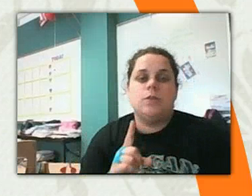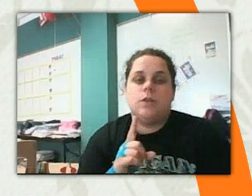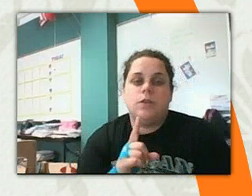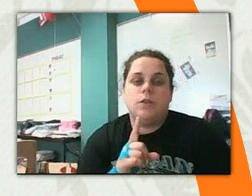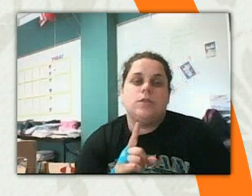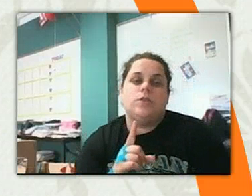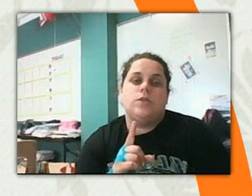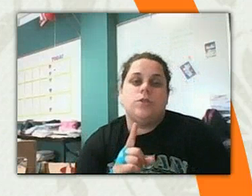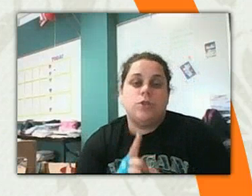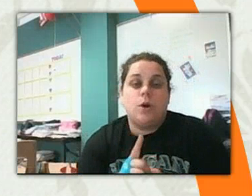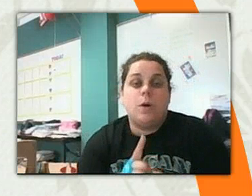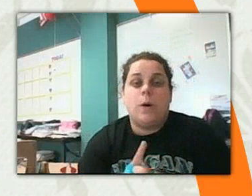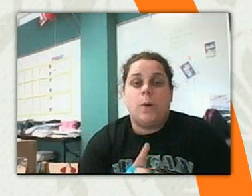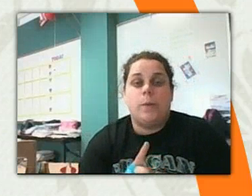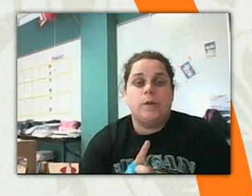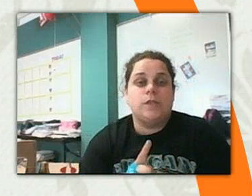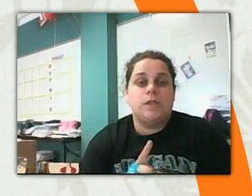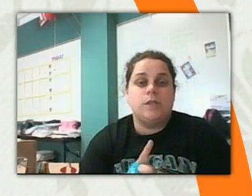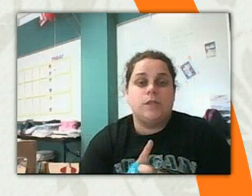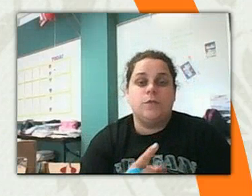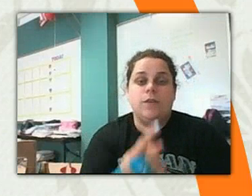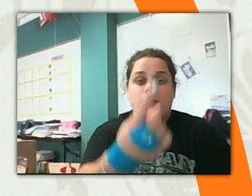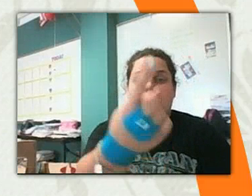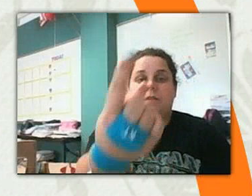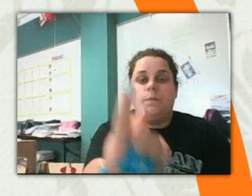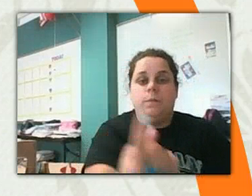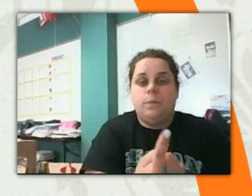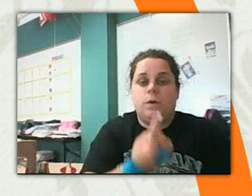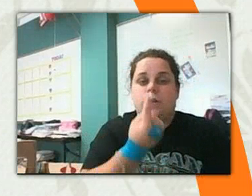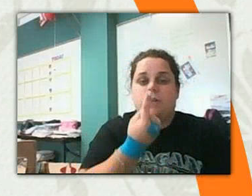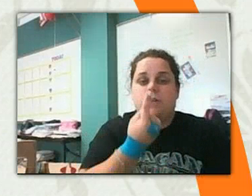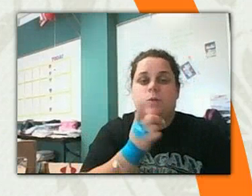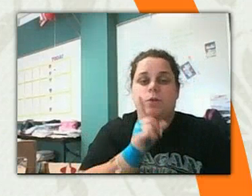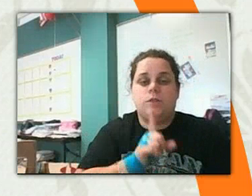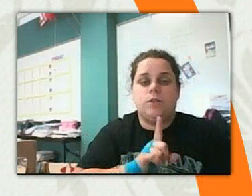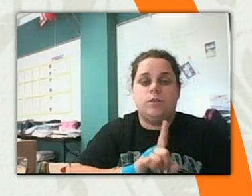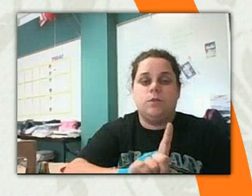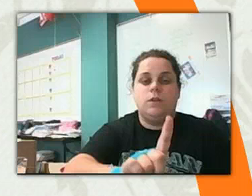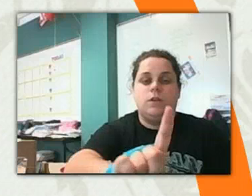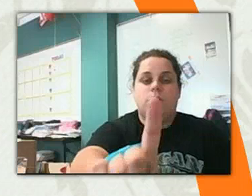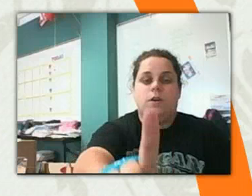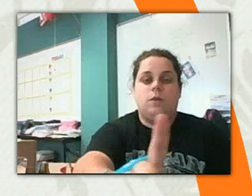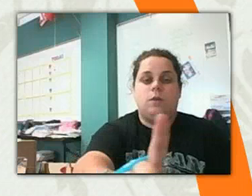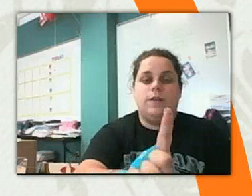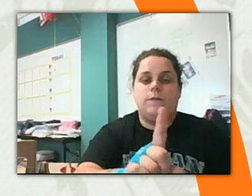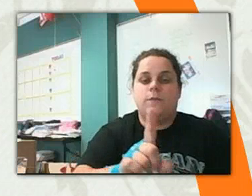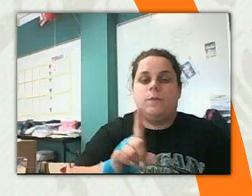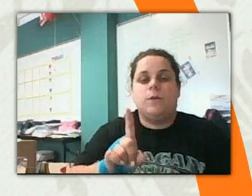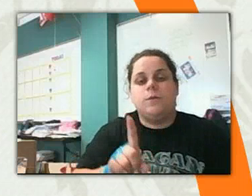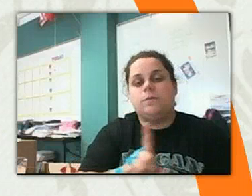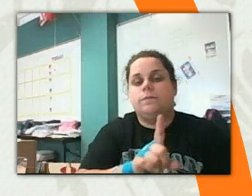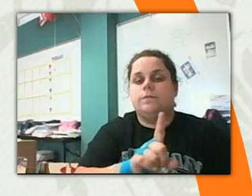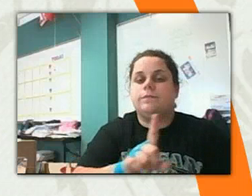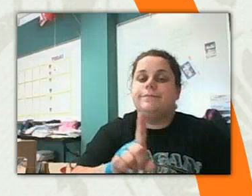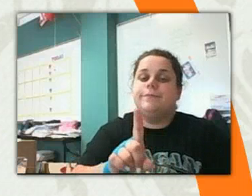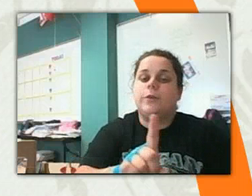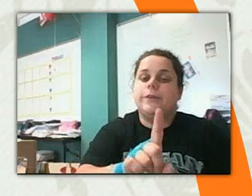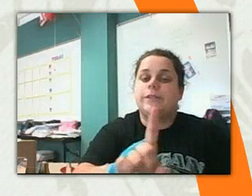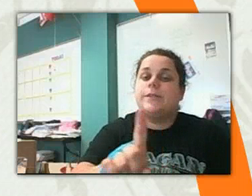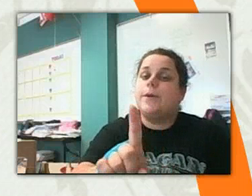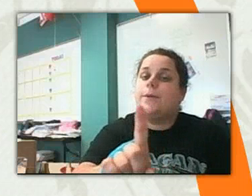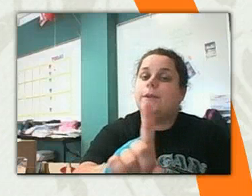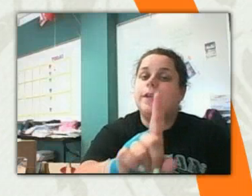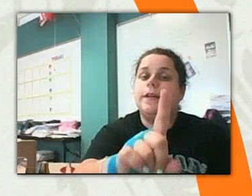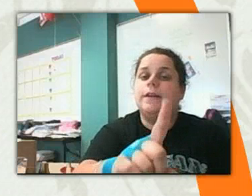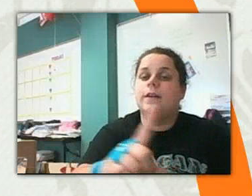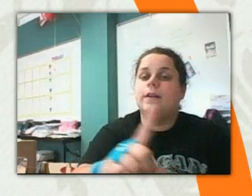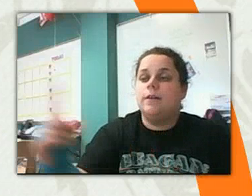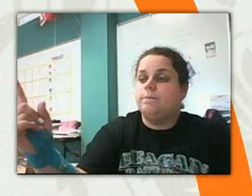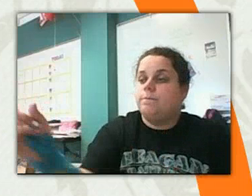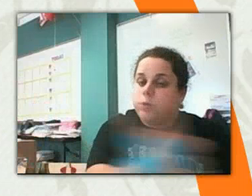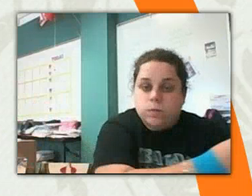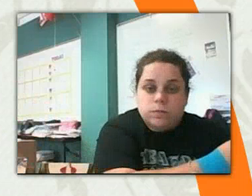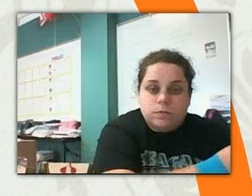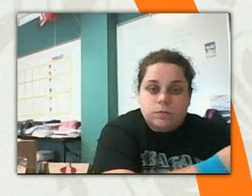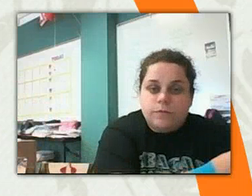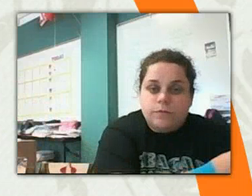a person, you can use it to show how a person is moving, walking towards you, away from you, going